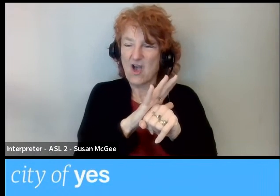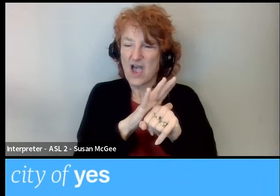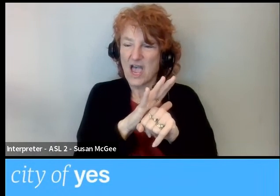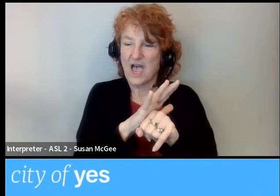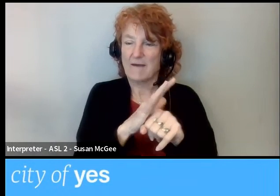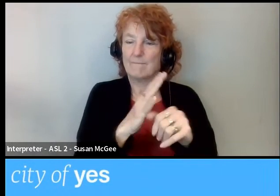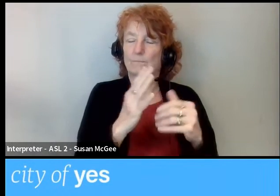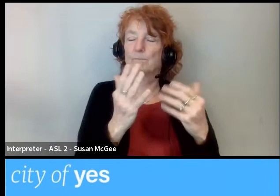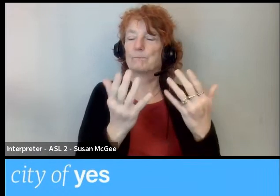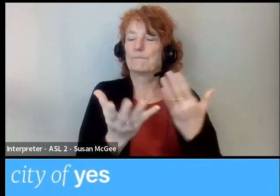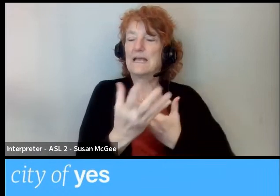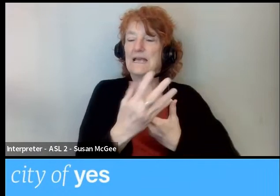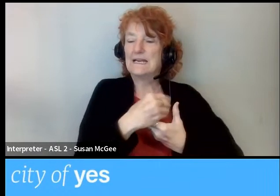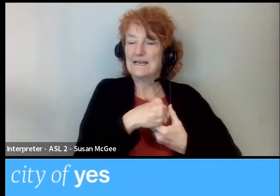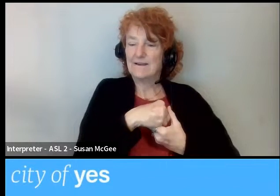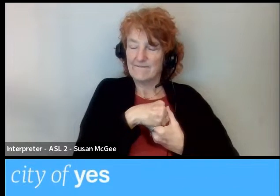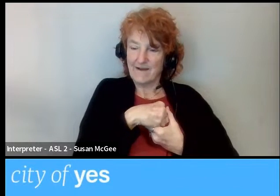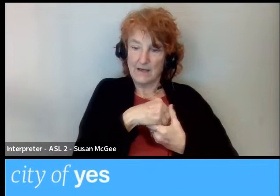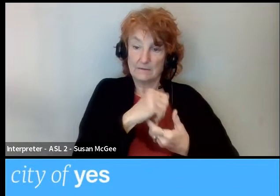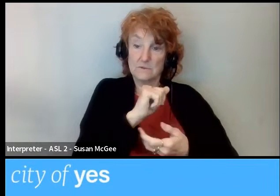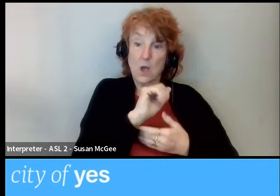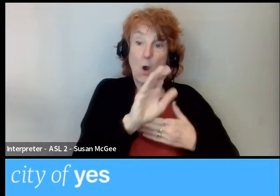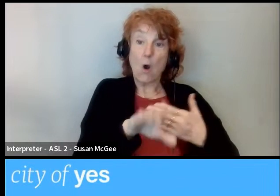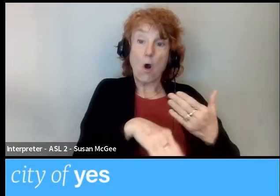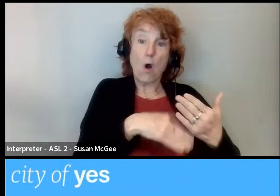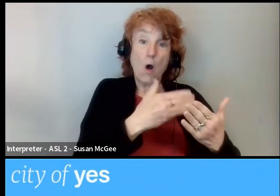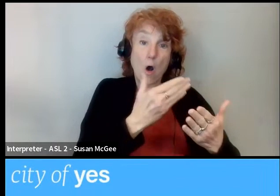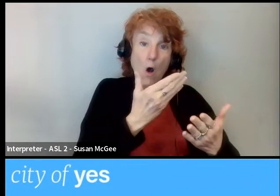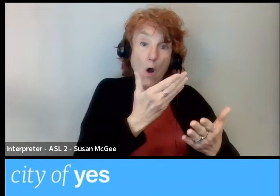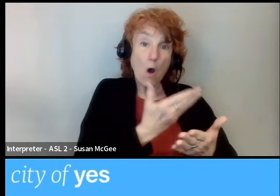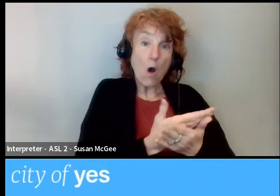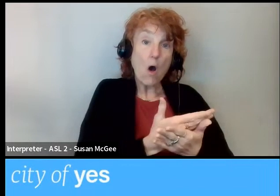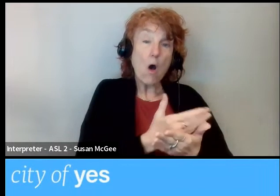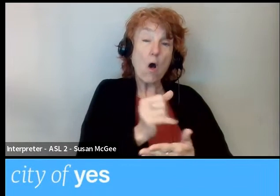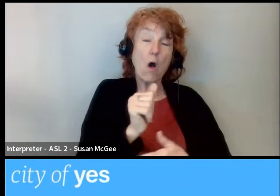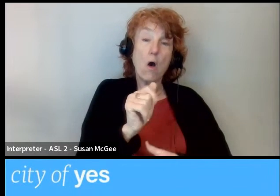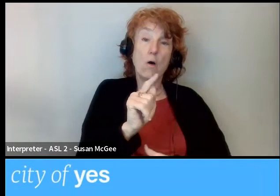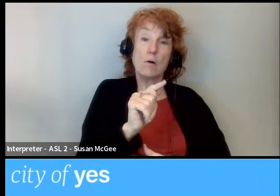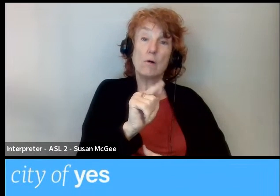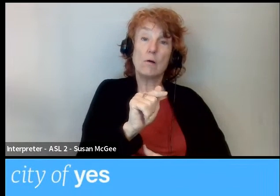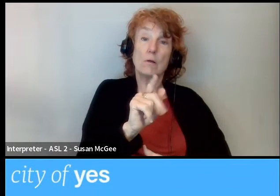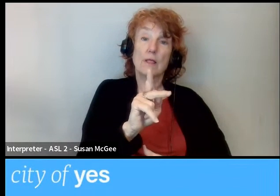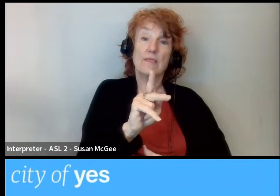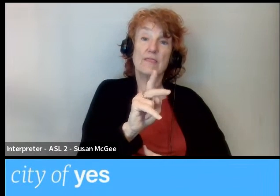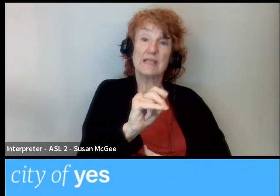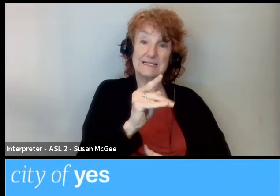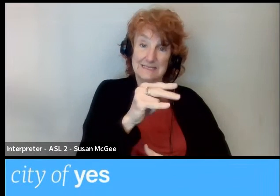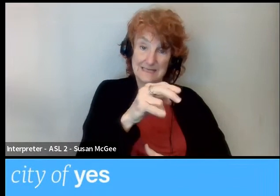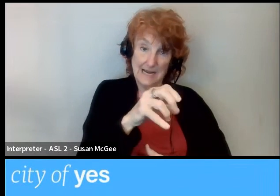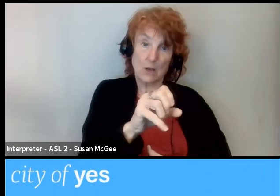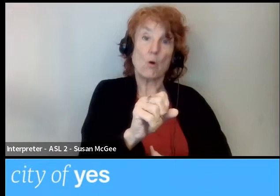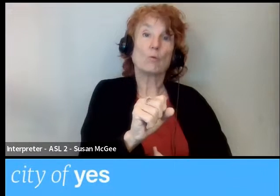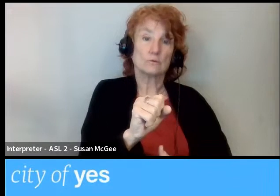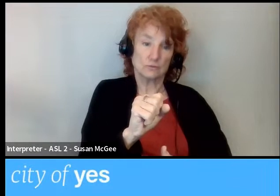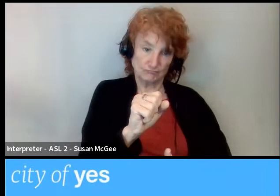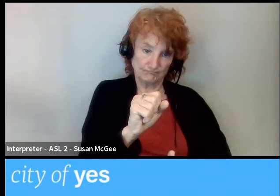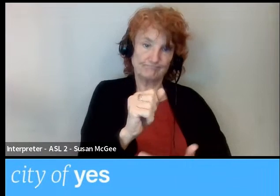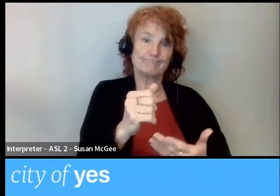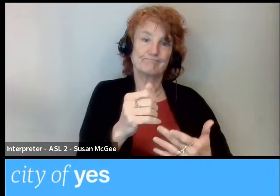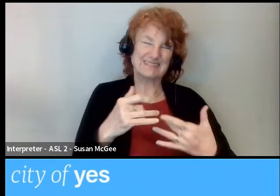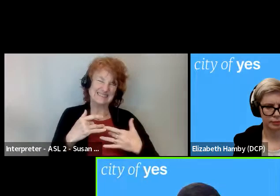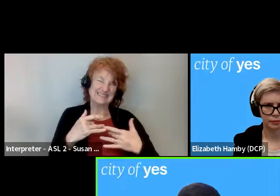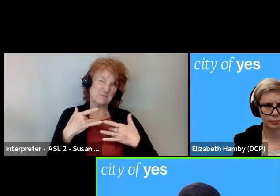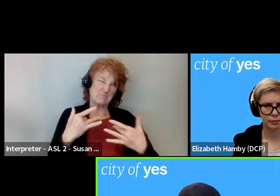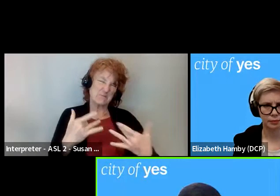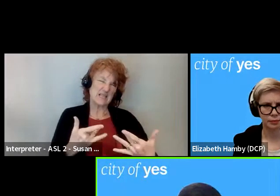involving all the stakeholders over typically a period of time that you measure in years,